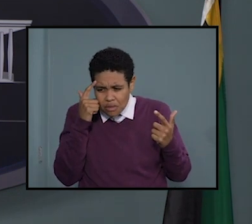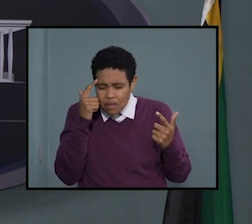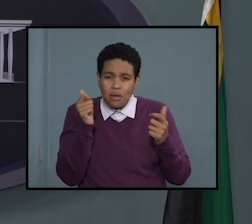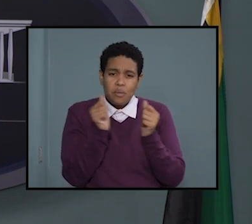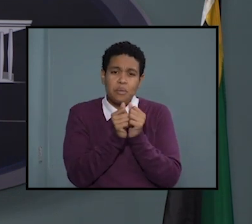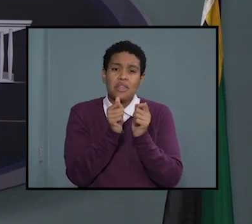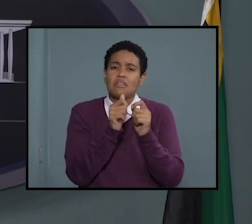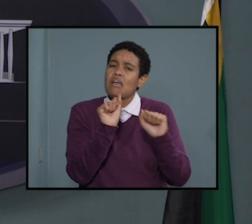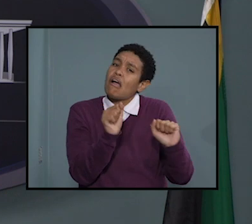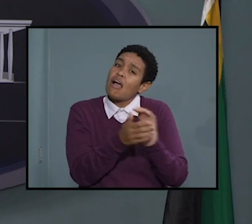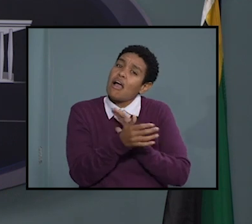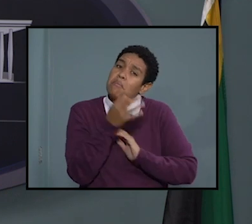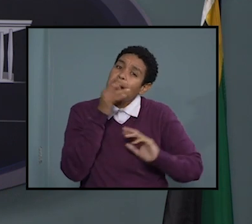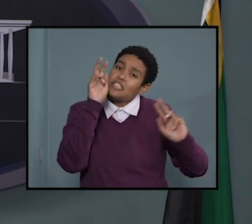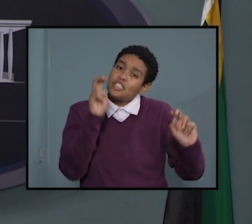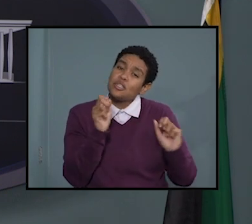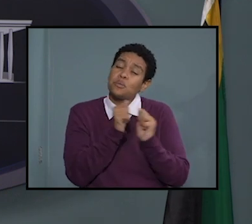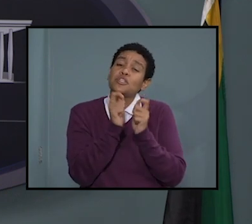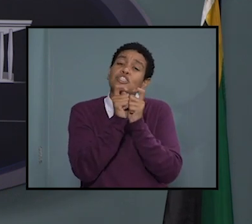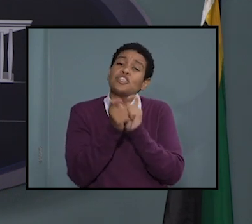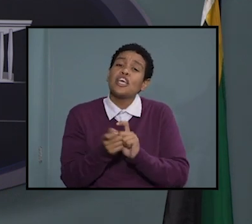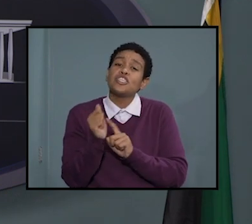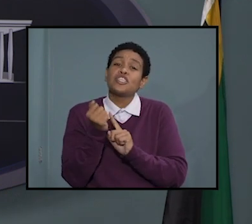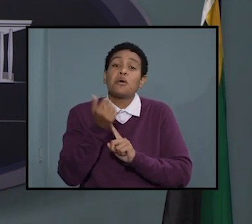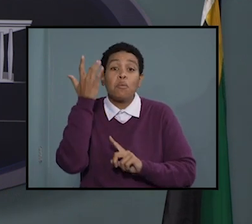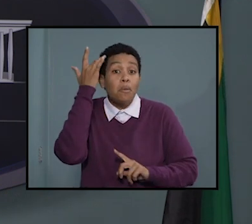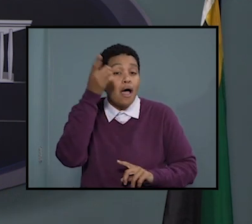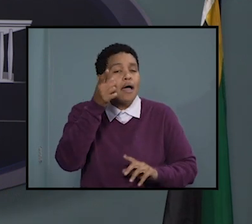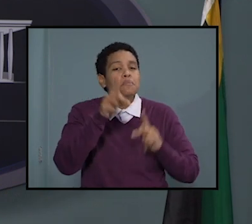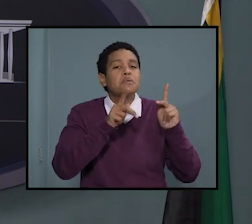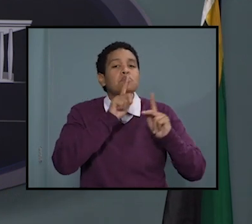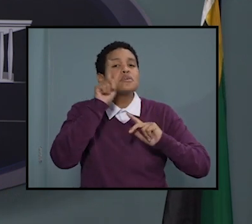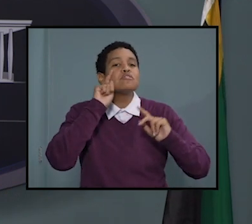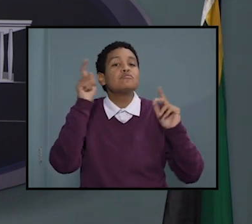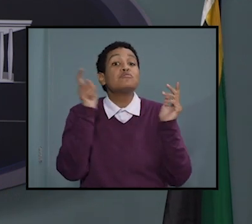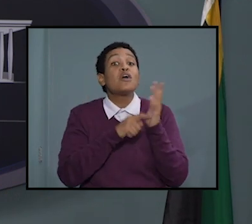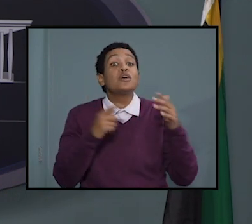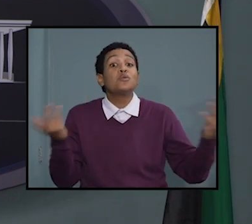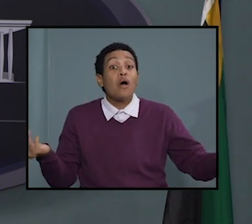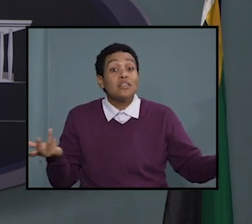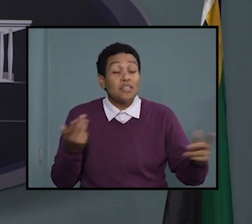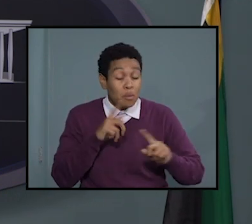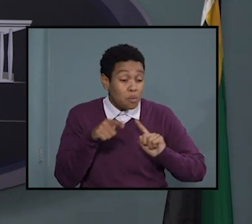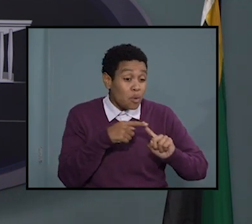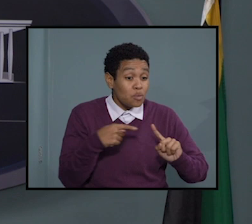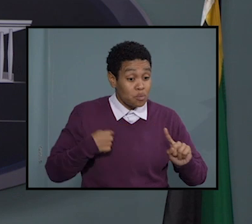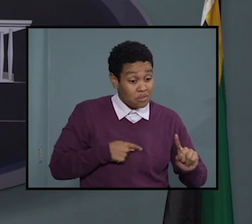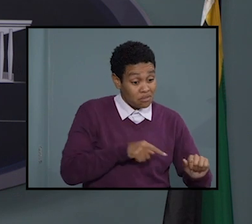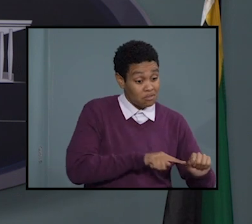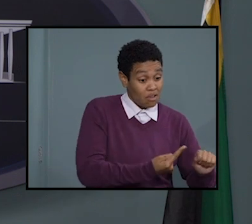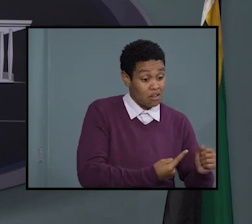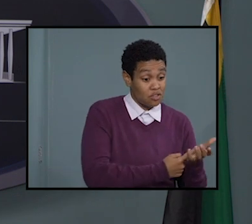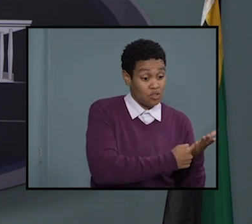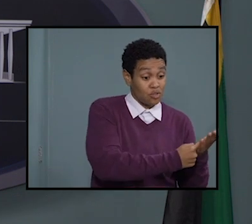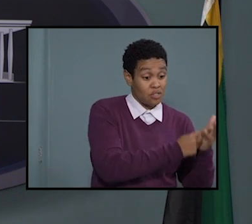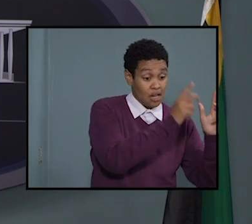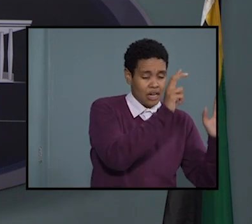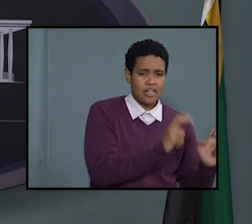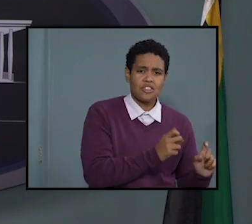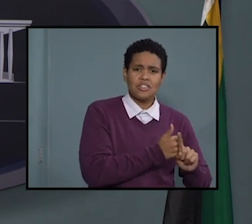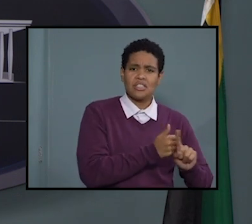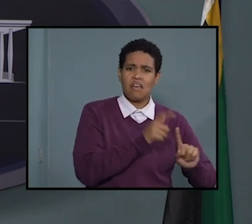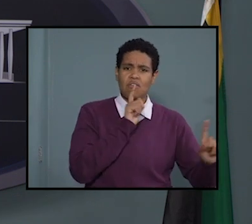changing circumstances, because of course, persons would recognize that even when we started to discuss the matter